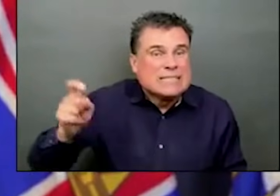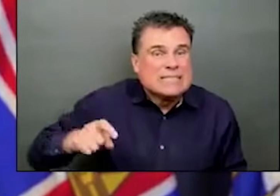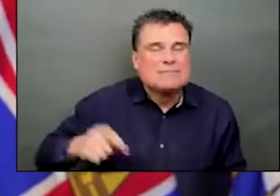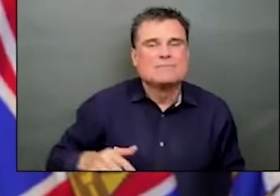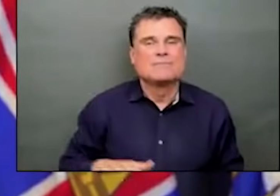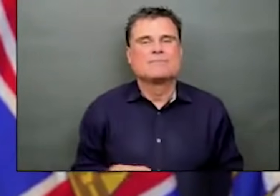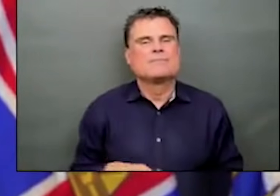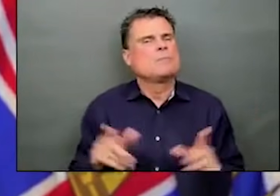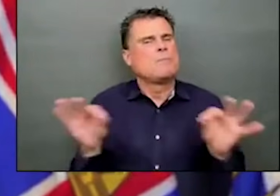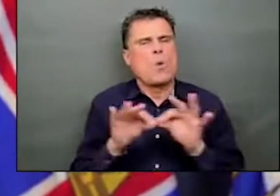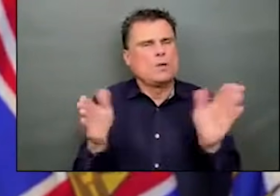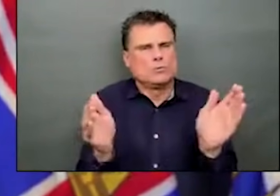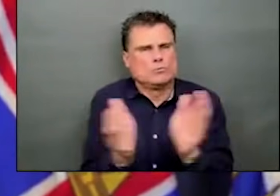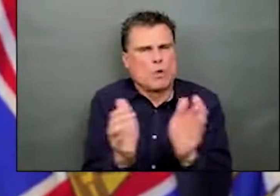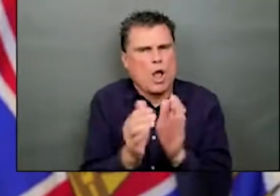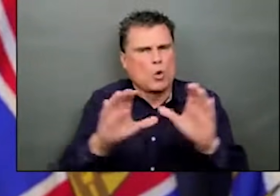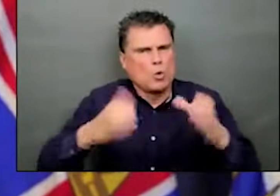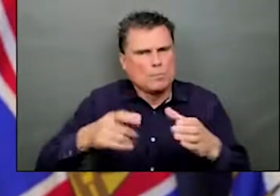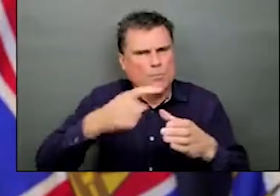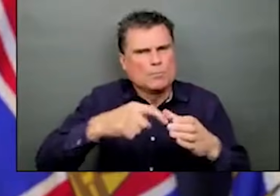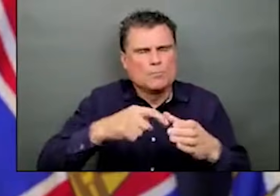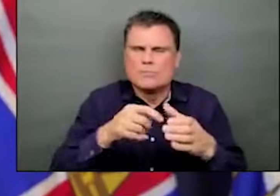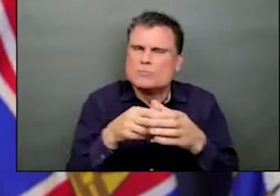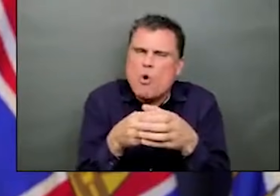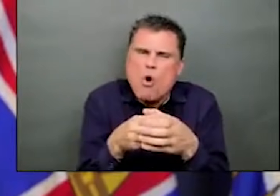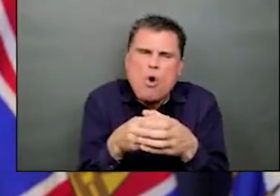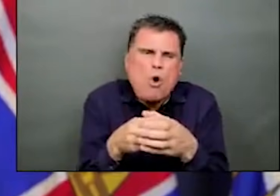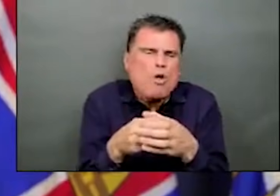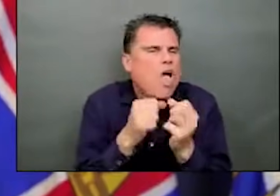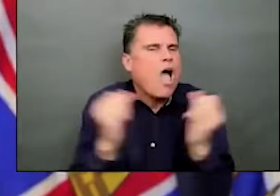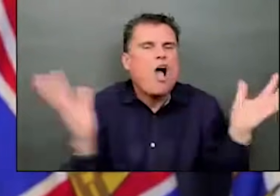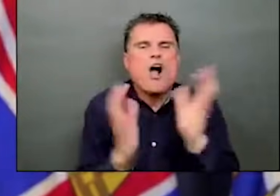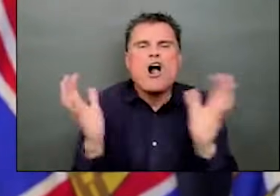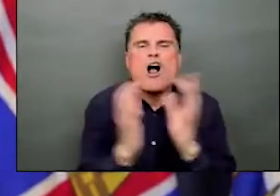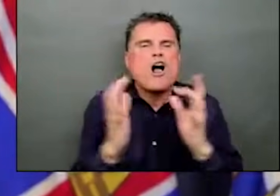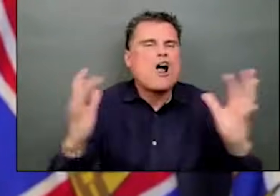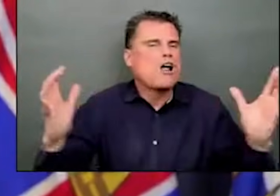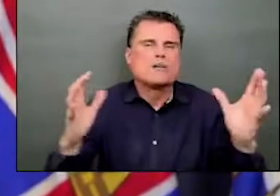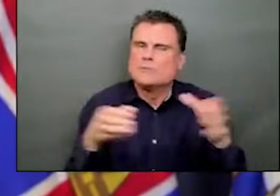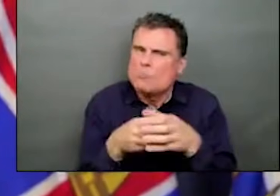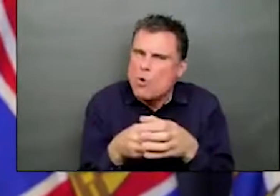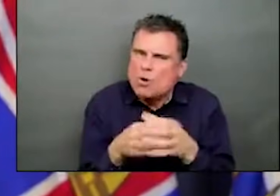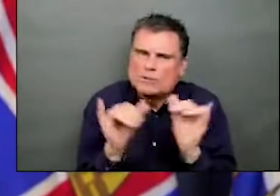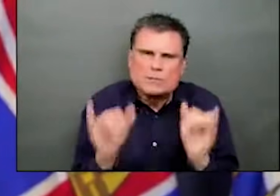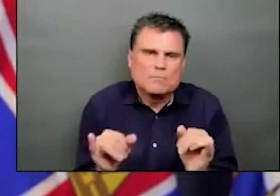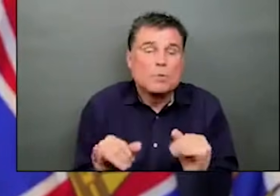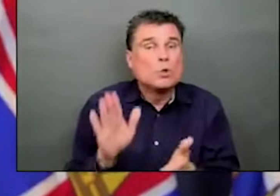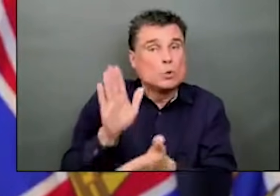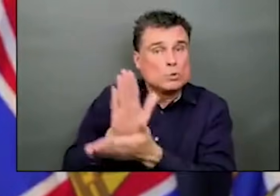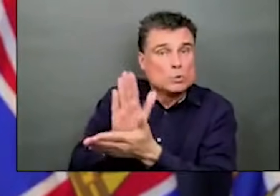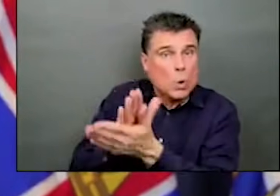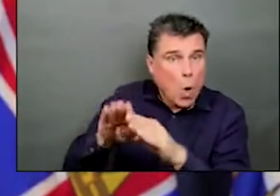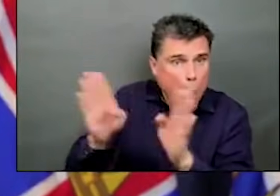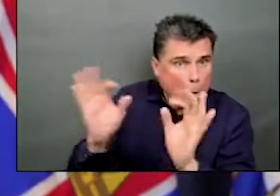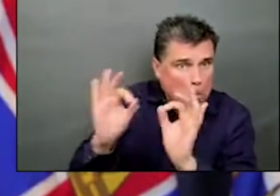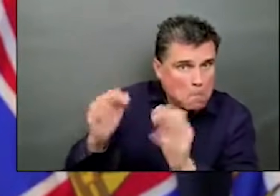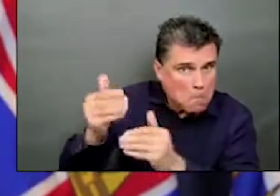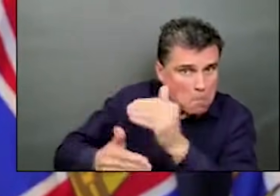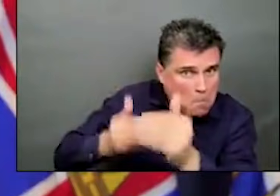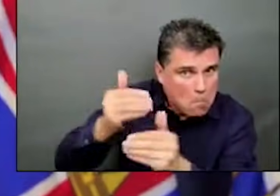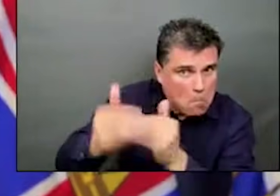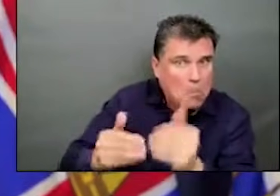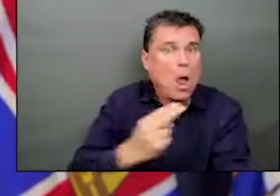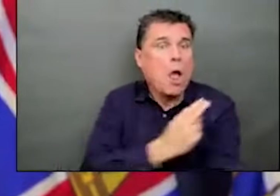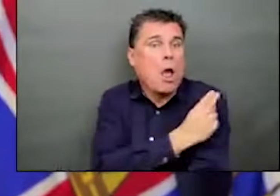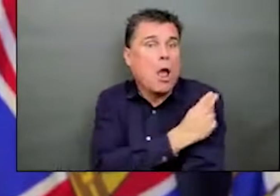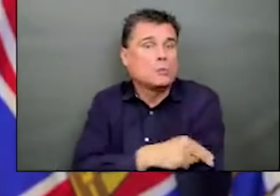needs to continue so that we can keep that balance and keep our schools open and keep our hospitals from being overwhelmed and keep our